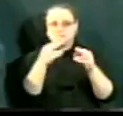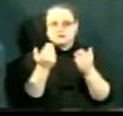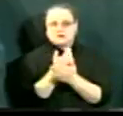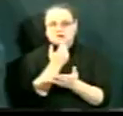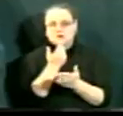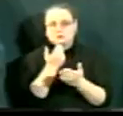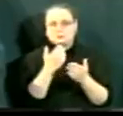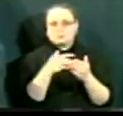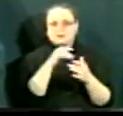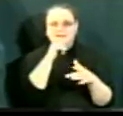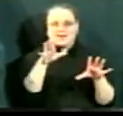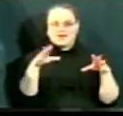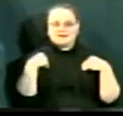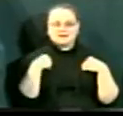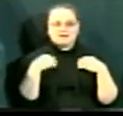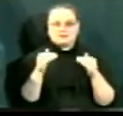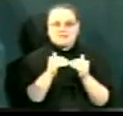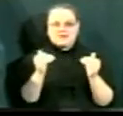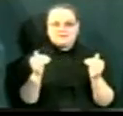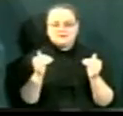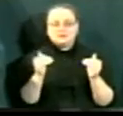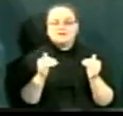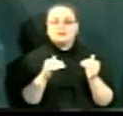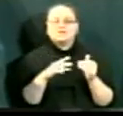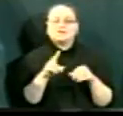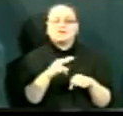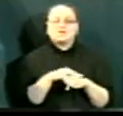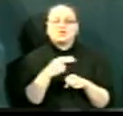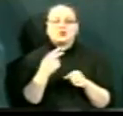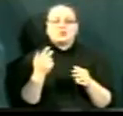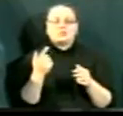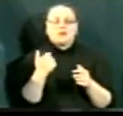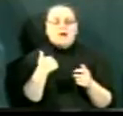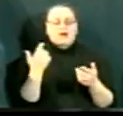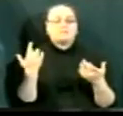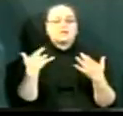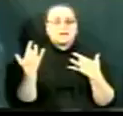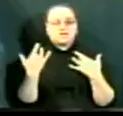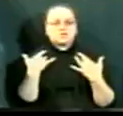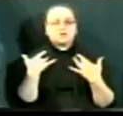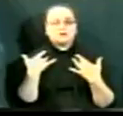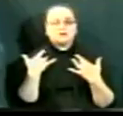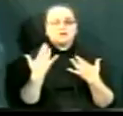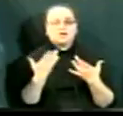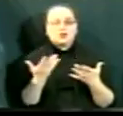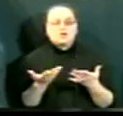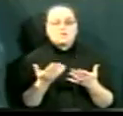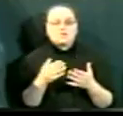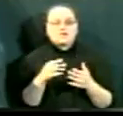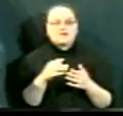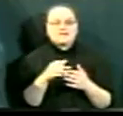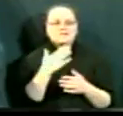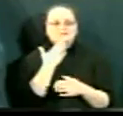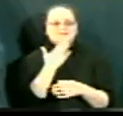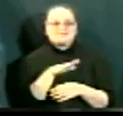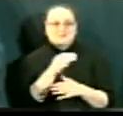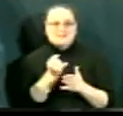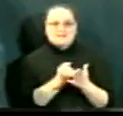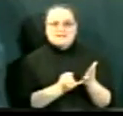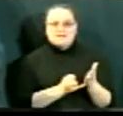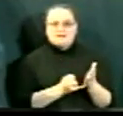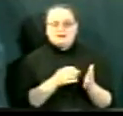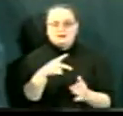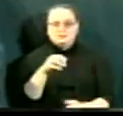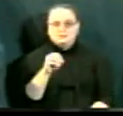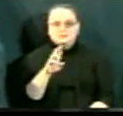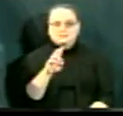developmentally unacceptable levels. Of course, I am concerned at what this poorly designed and implemented portfolio